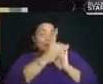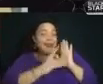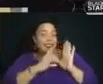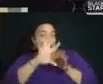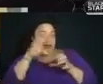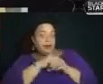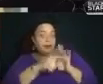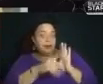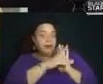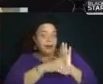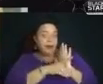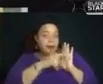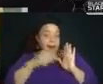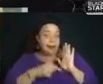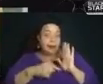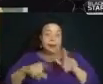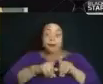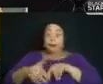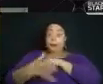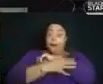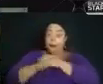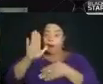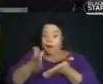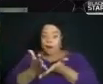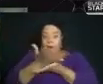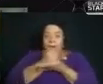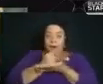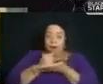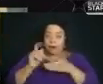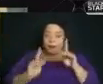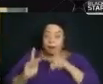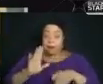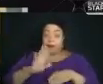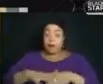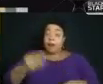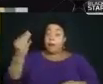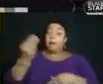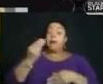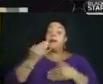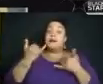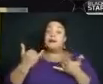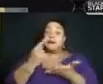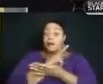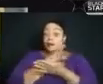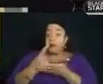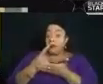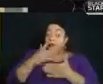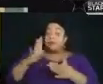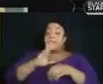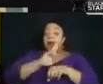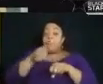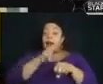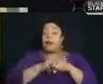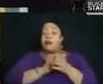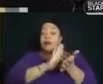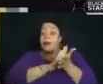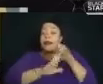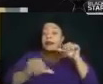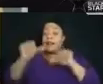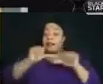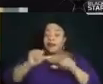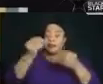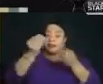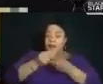Monday of this week, the National Academy of Science said more than 330,000